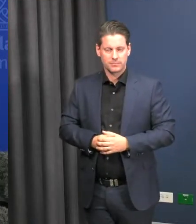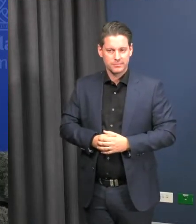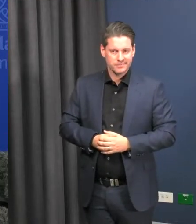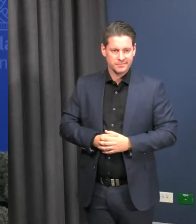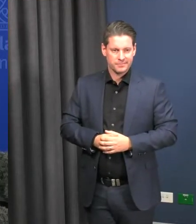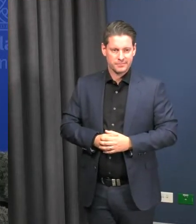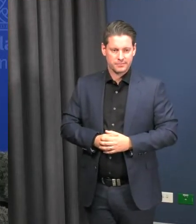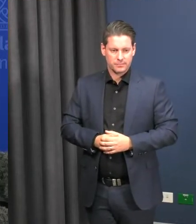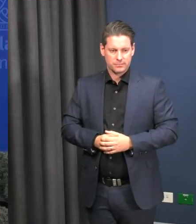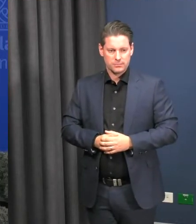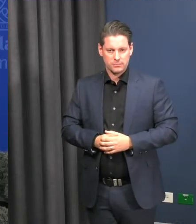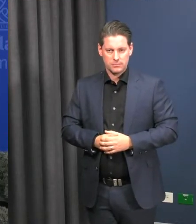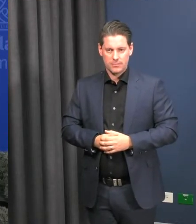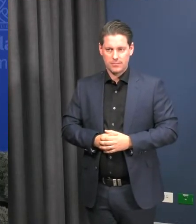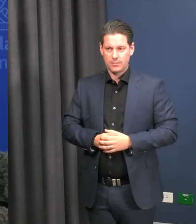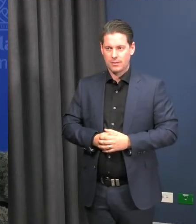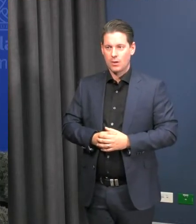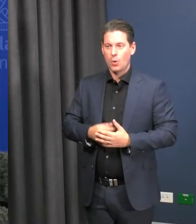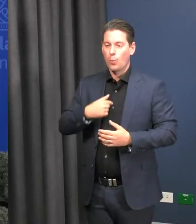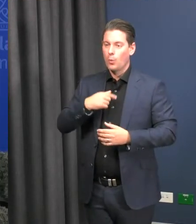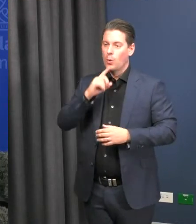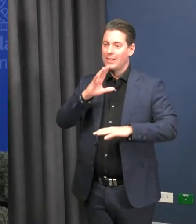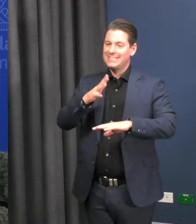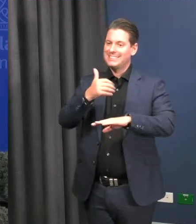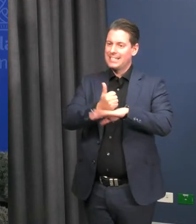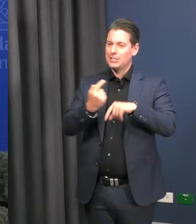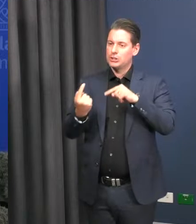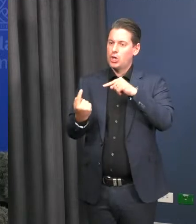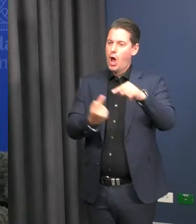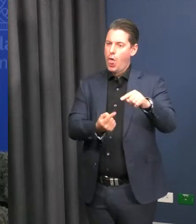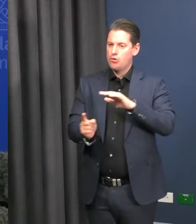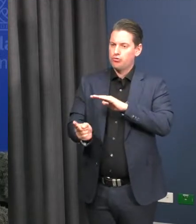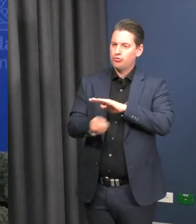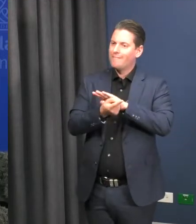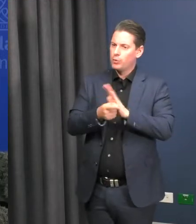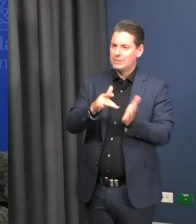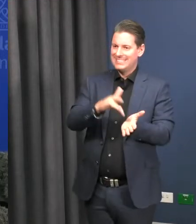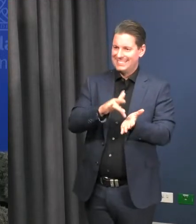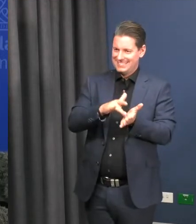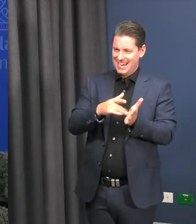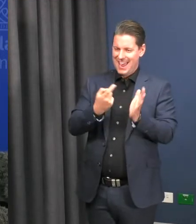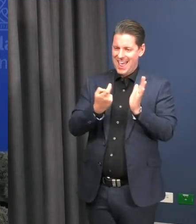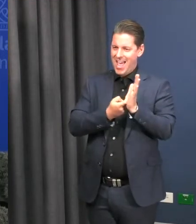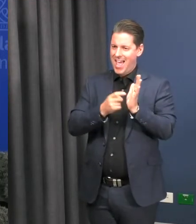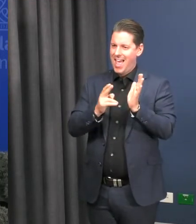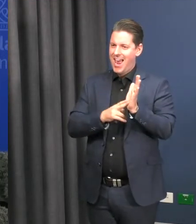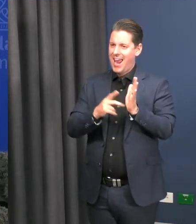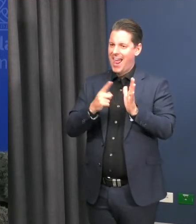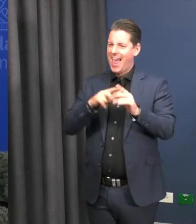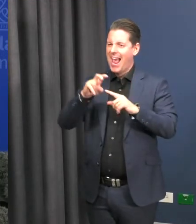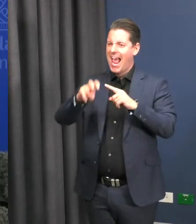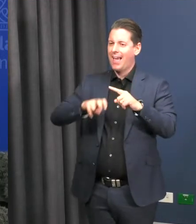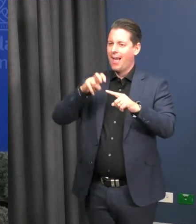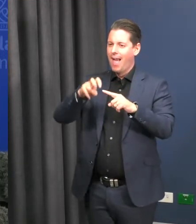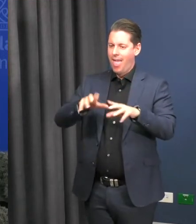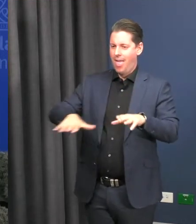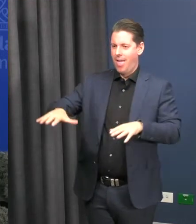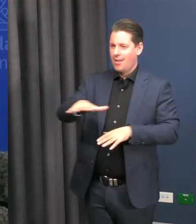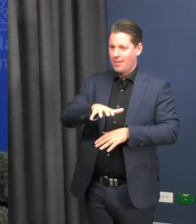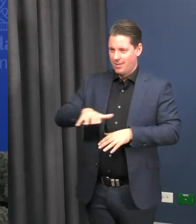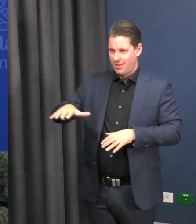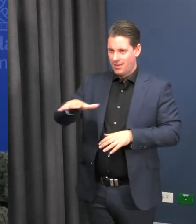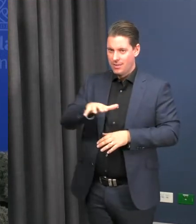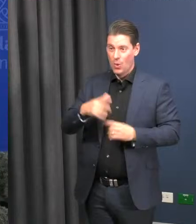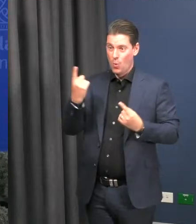are initiating a Cyclone Refuge Centre at the RNA Showgrounds. This will be available for people who